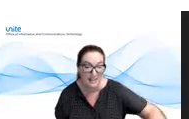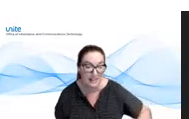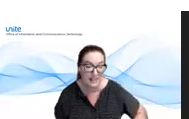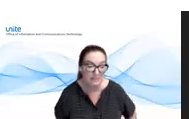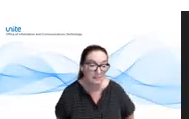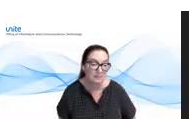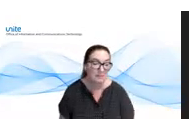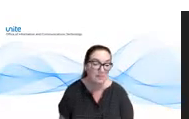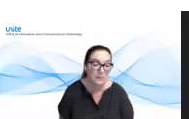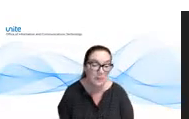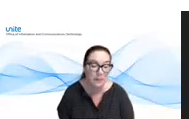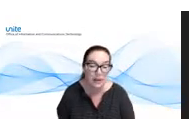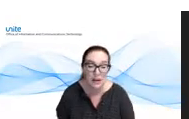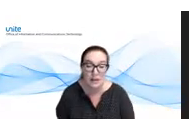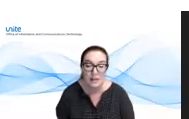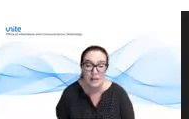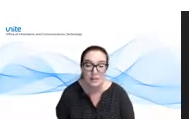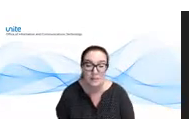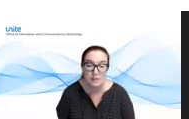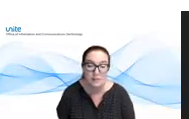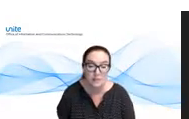UN. Next slide.